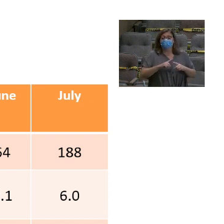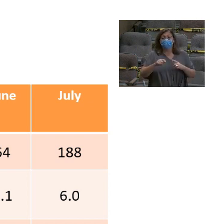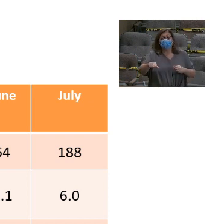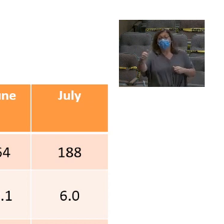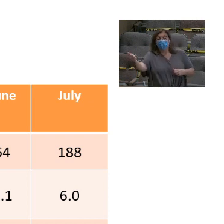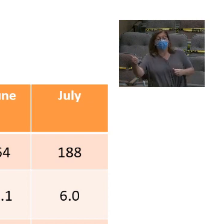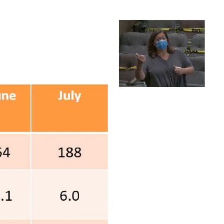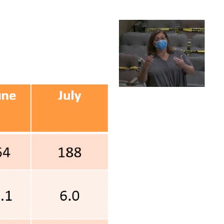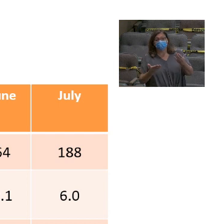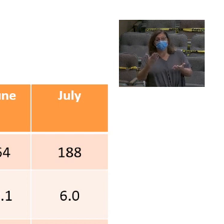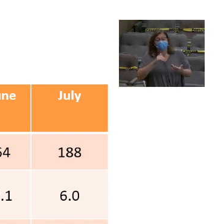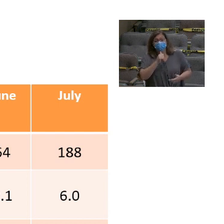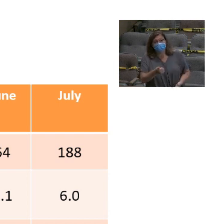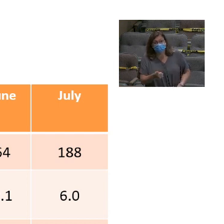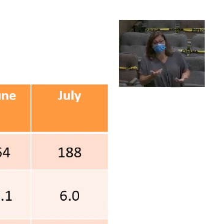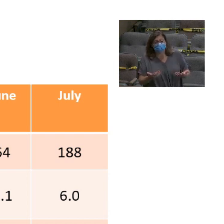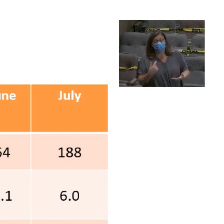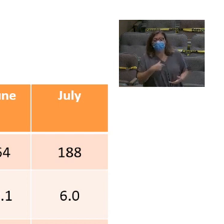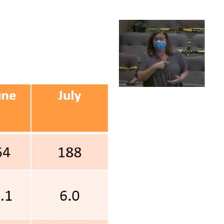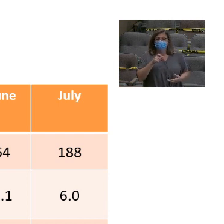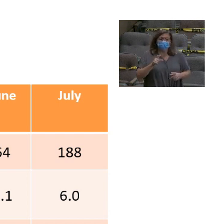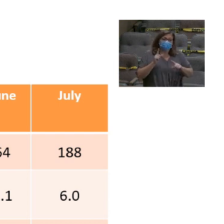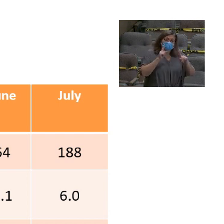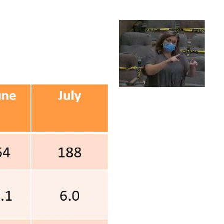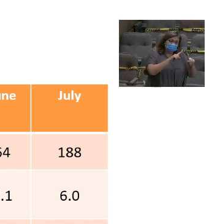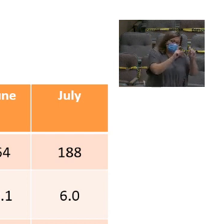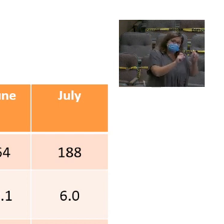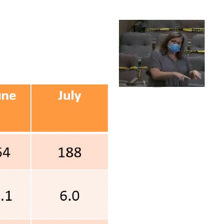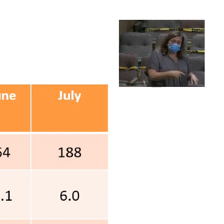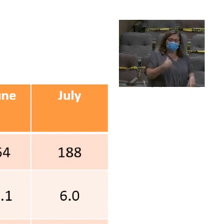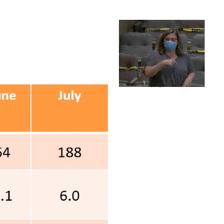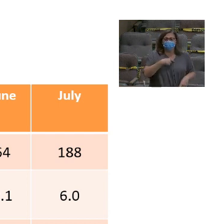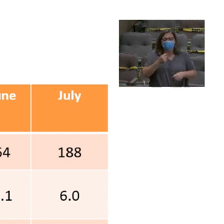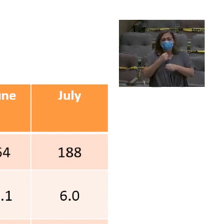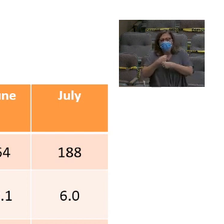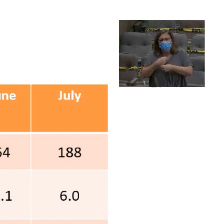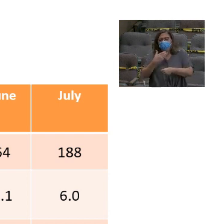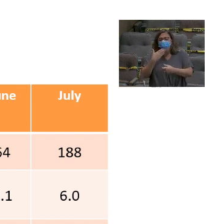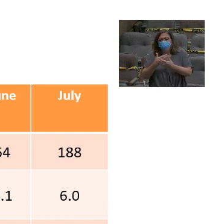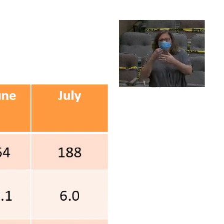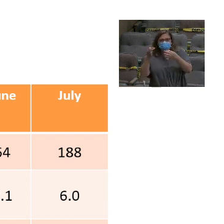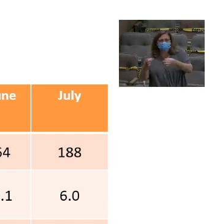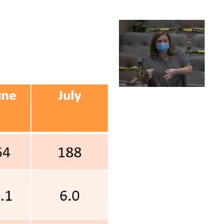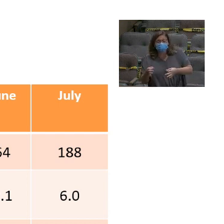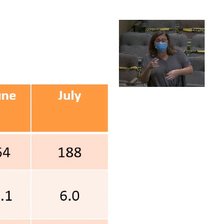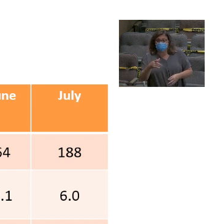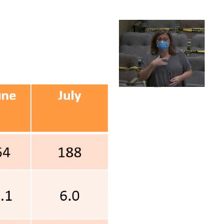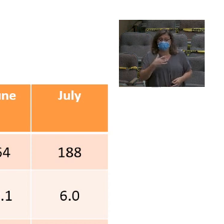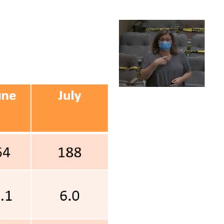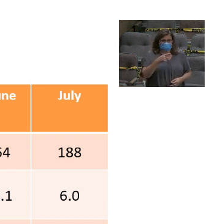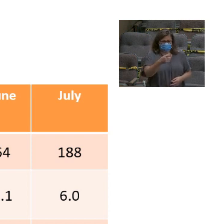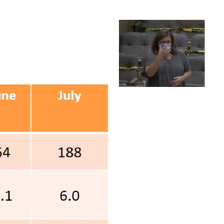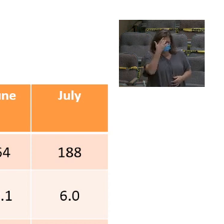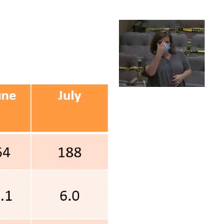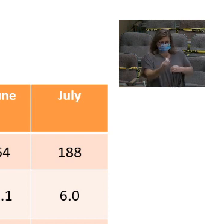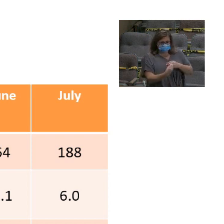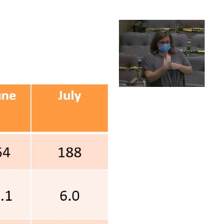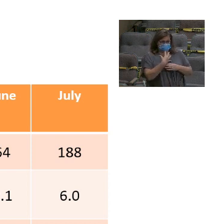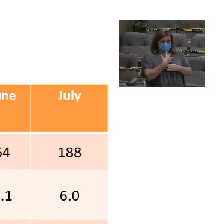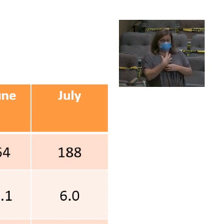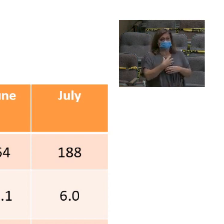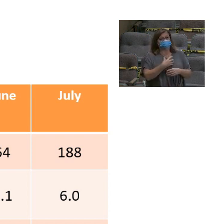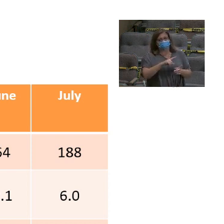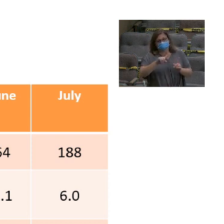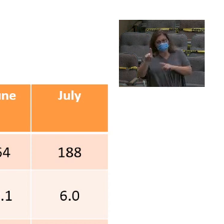strong, we have to make good decisions, we need to get tested. If you've been exposed, or you feel like you've been exposed, or you're exhibiting symptoms,